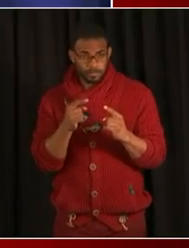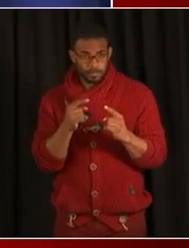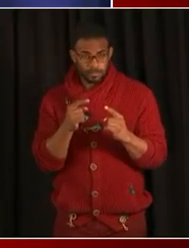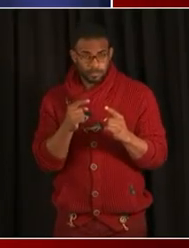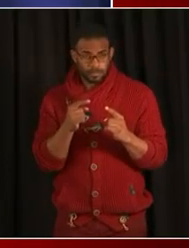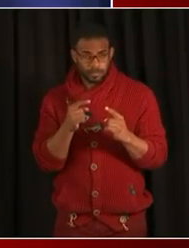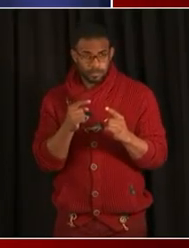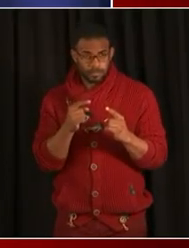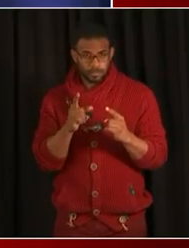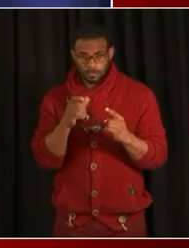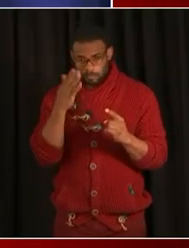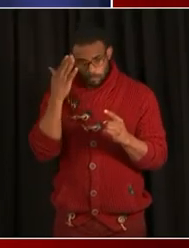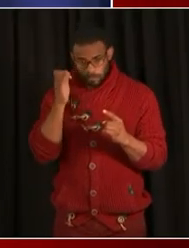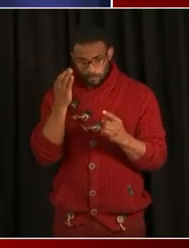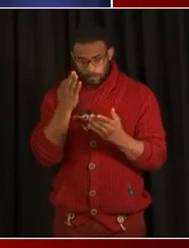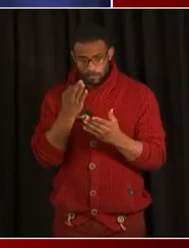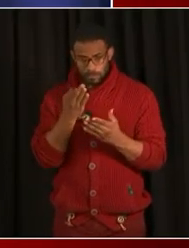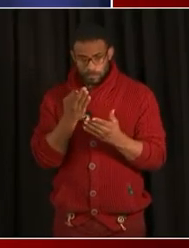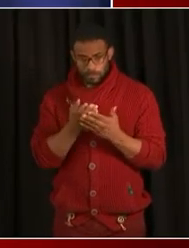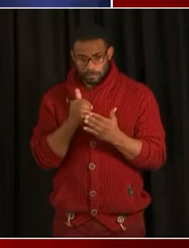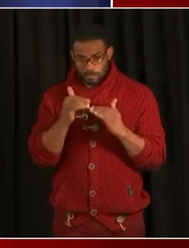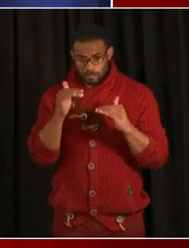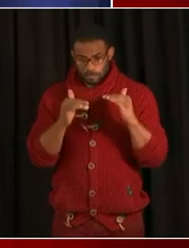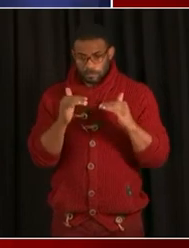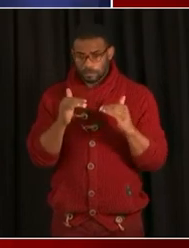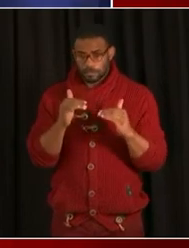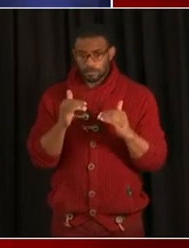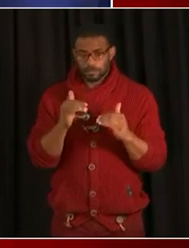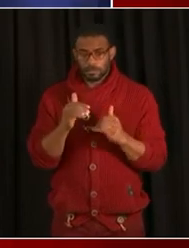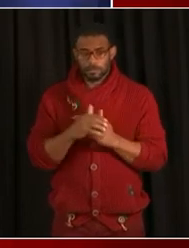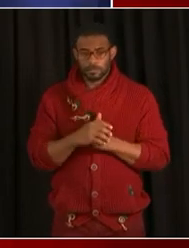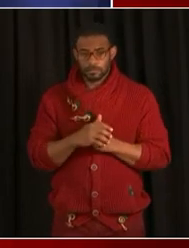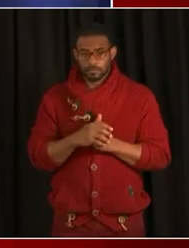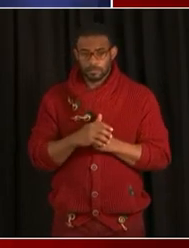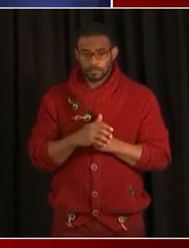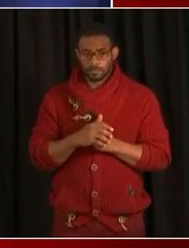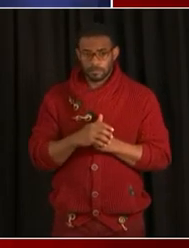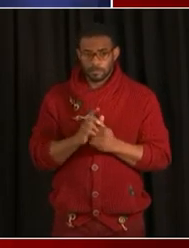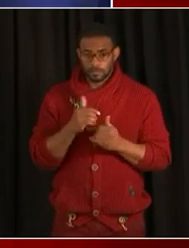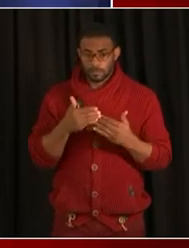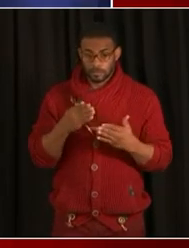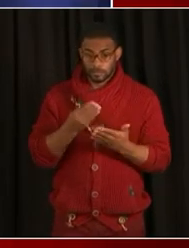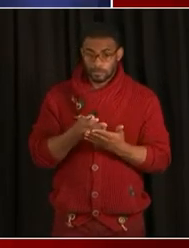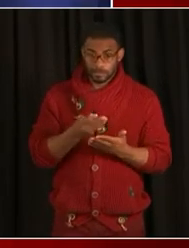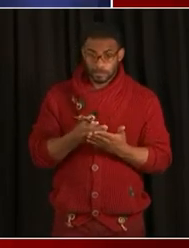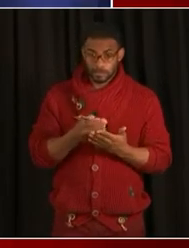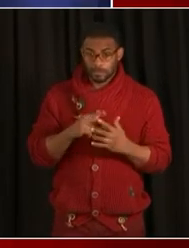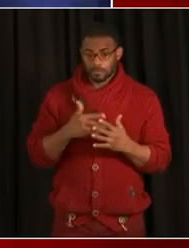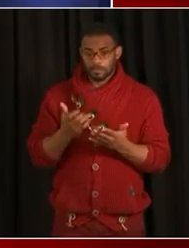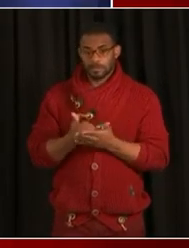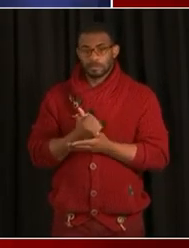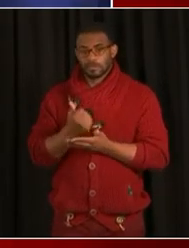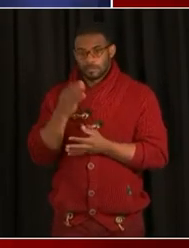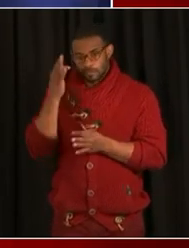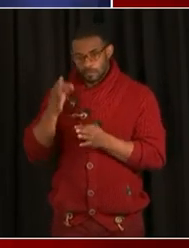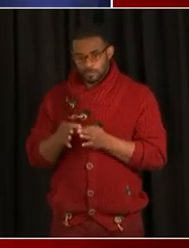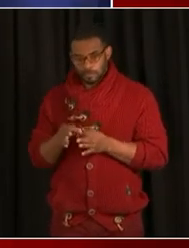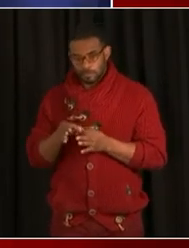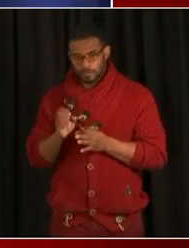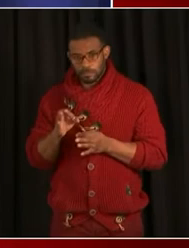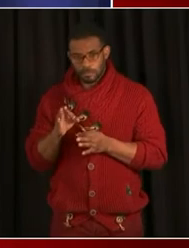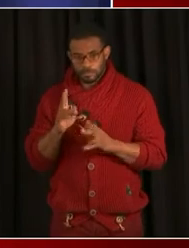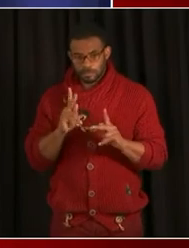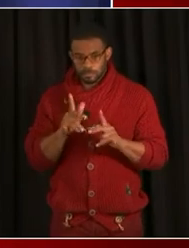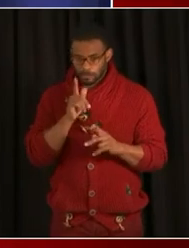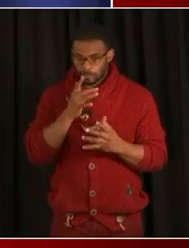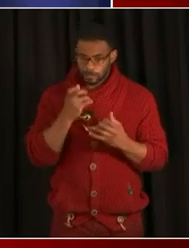It's, you don't know, in the balance, we're losing money, but we're gaining the faith